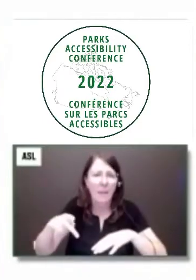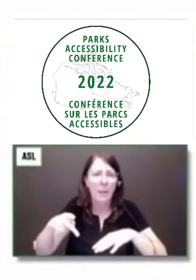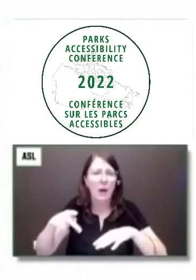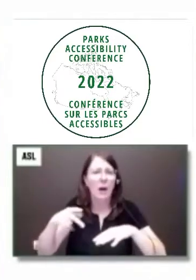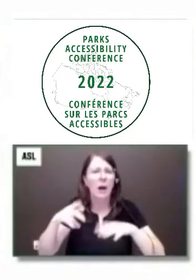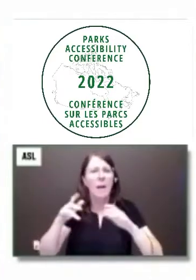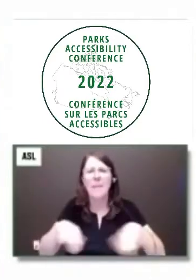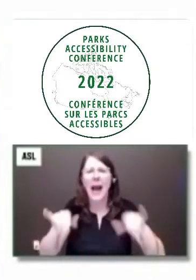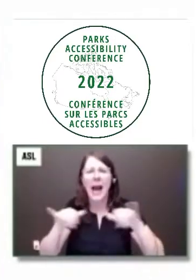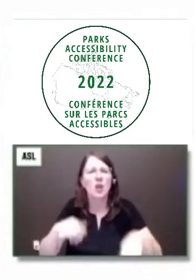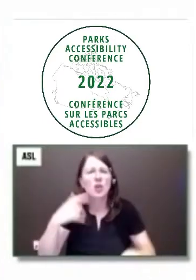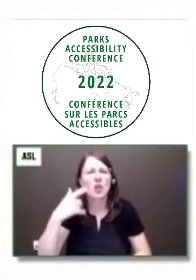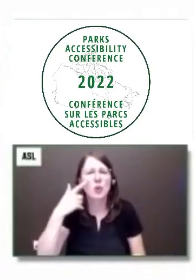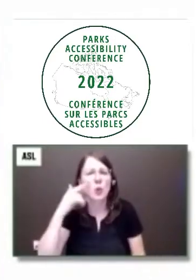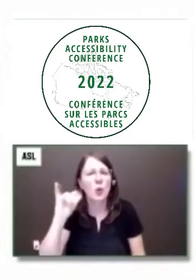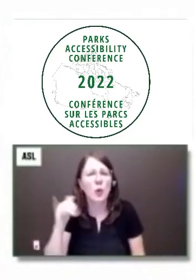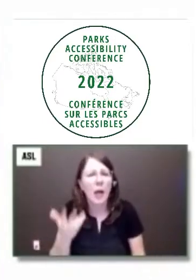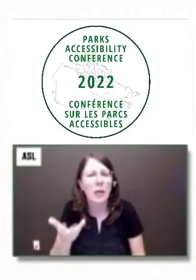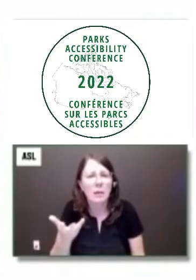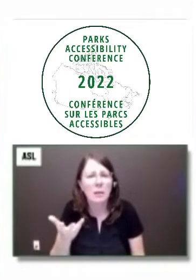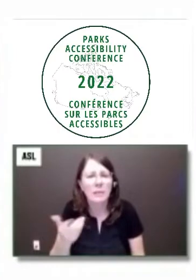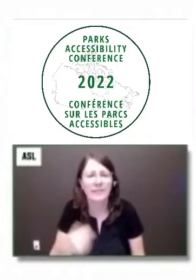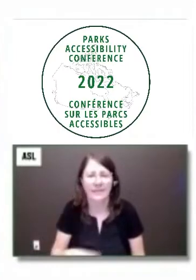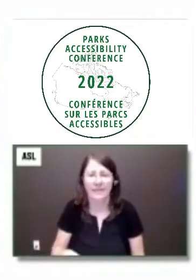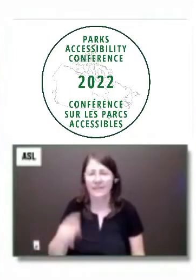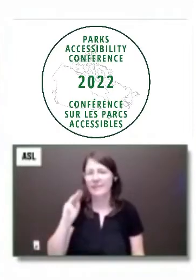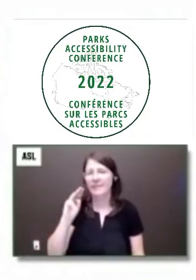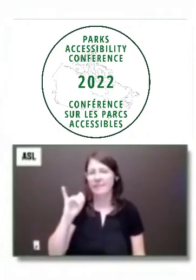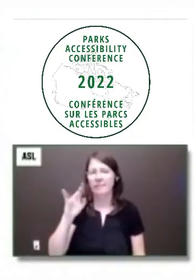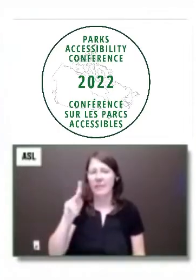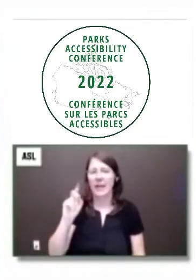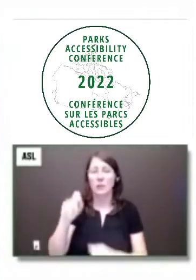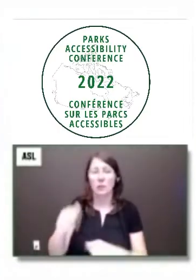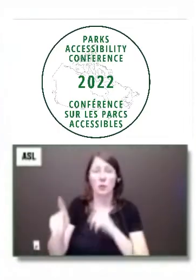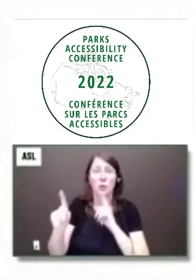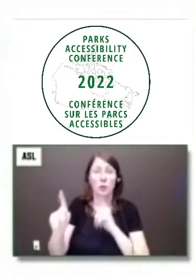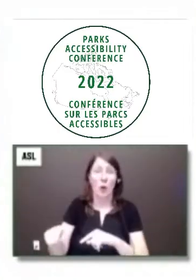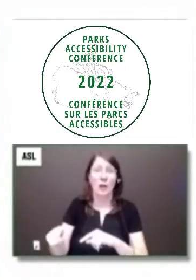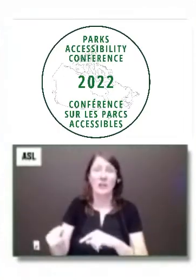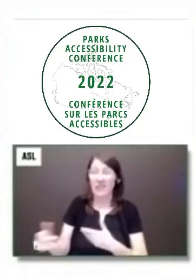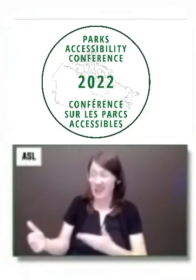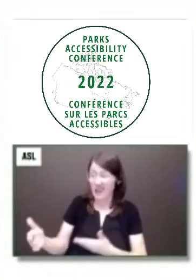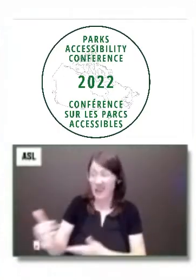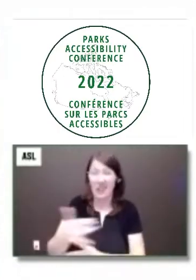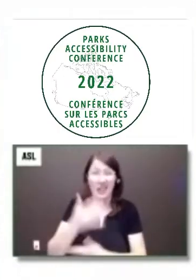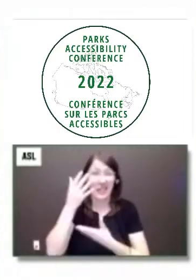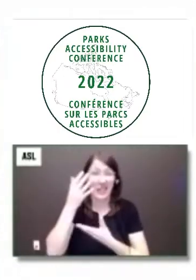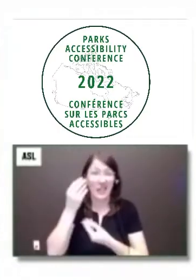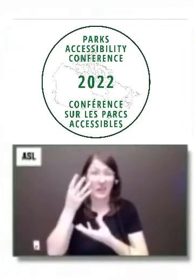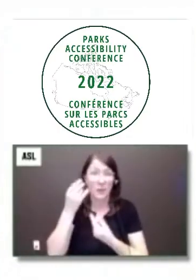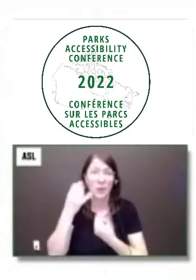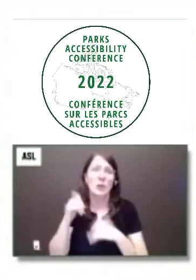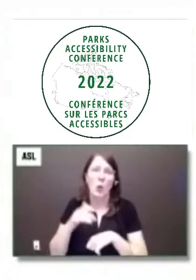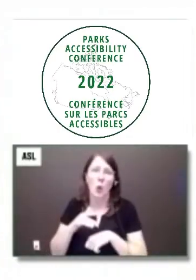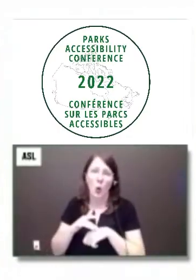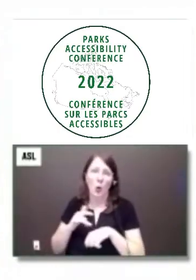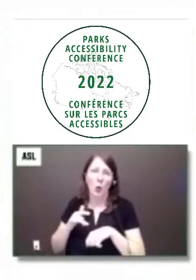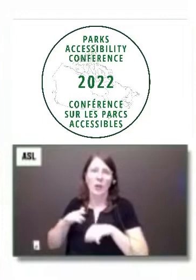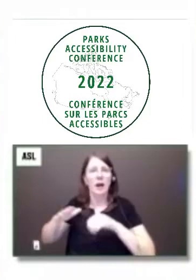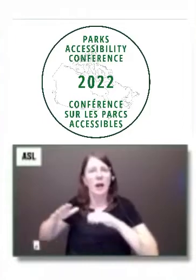said, we're sort of early stages of collecting the data. I think one thing we found was,